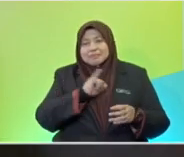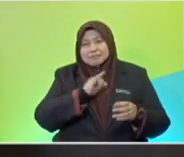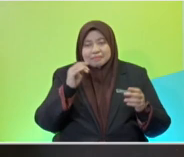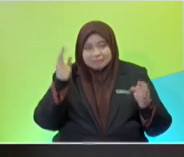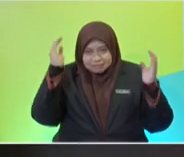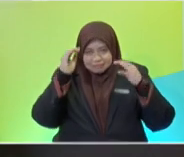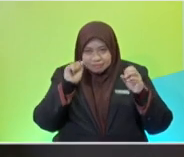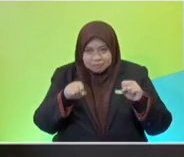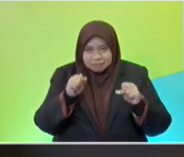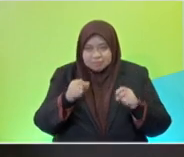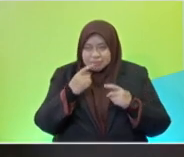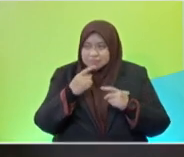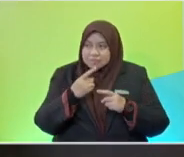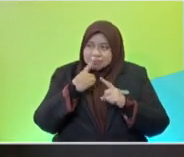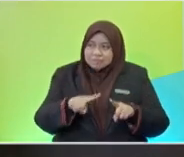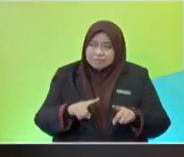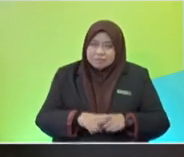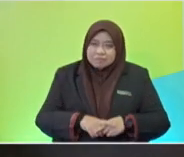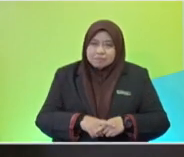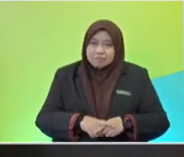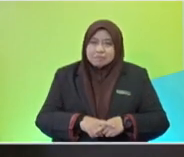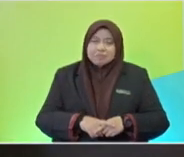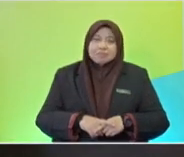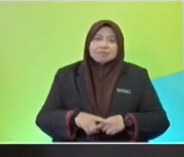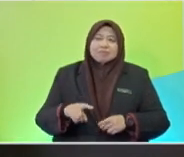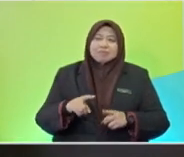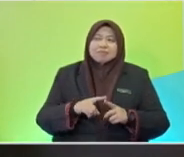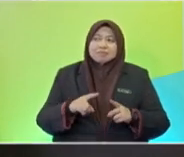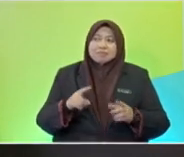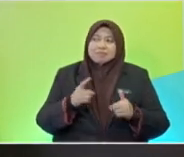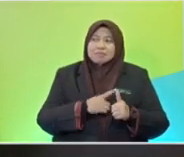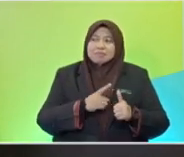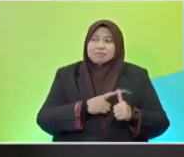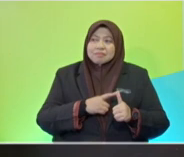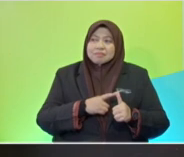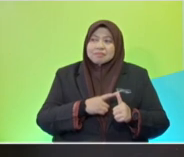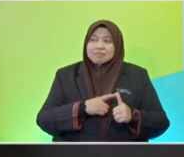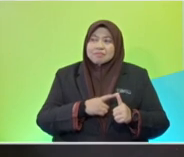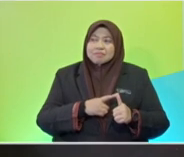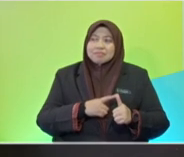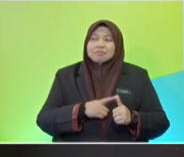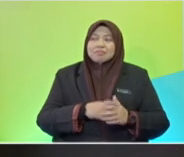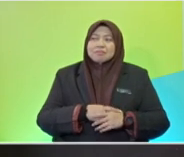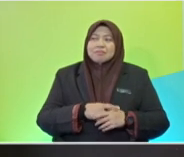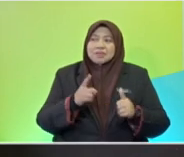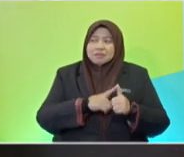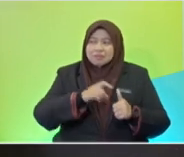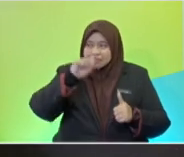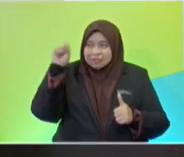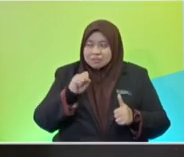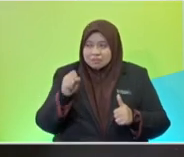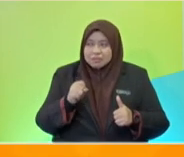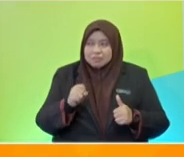Number one. This is kind of a logical question, but some pupils ask me about it. Okay.